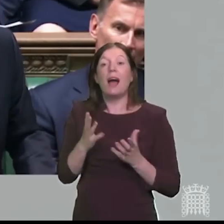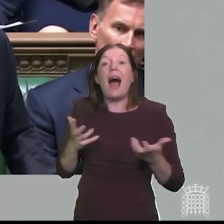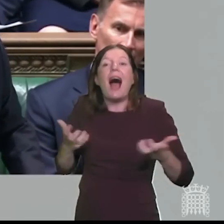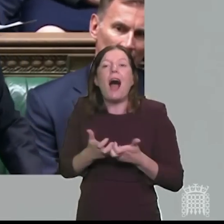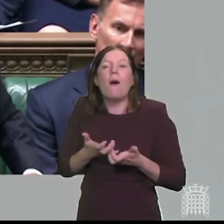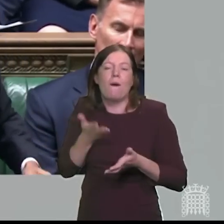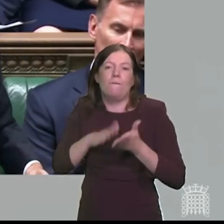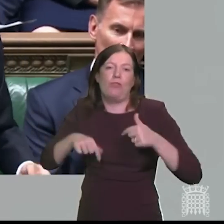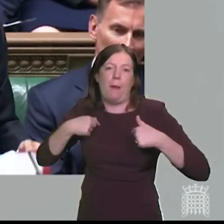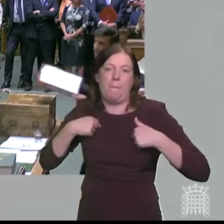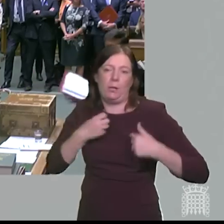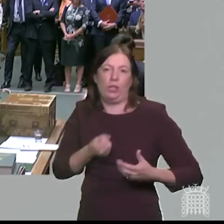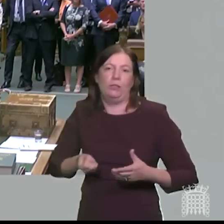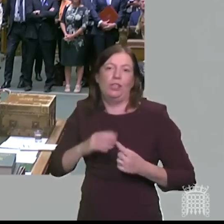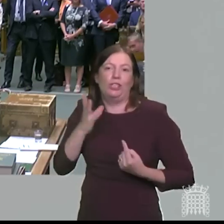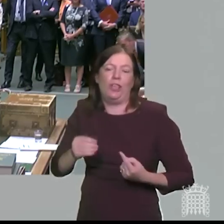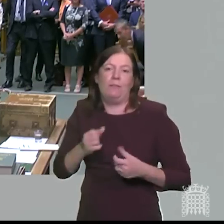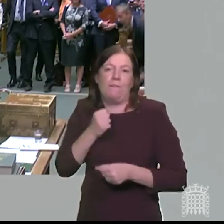government delivering for this country.